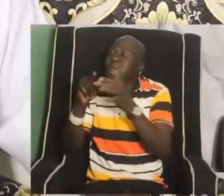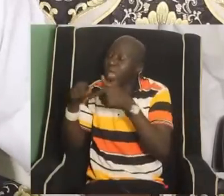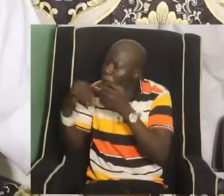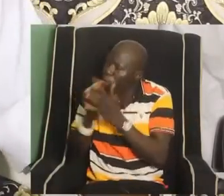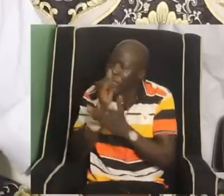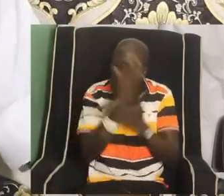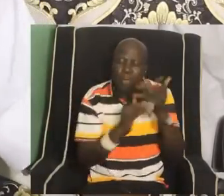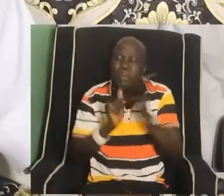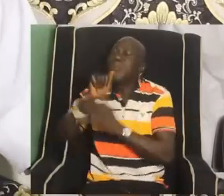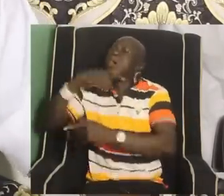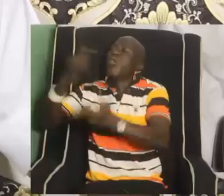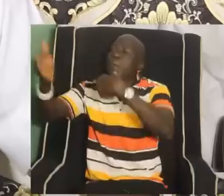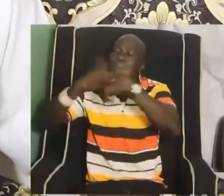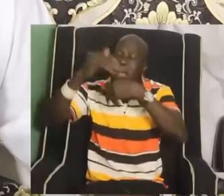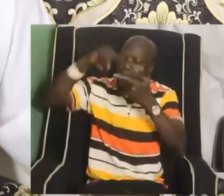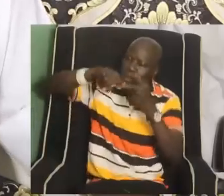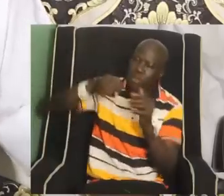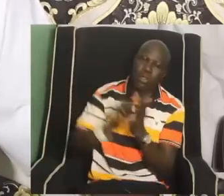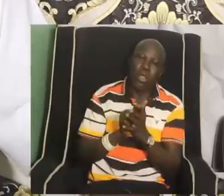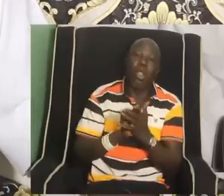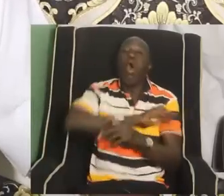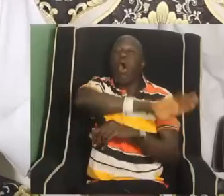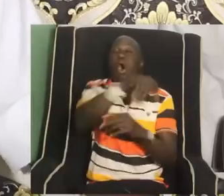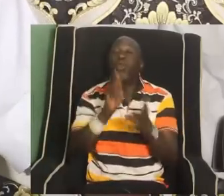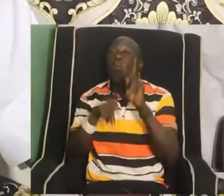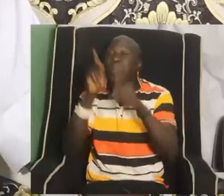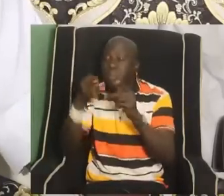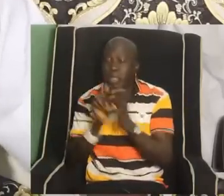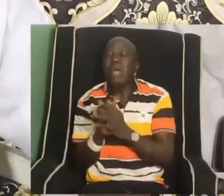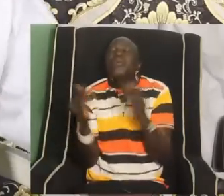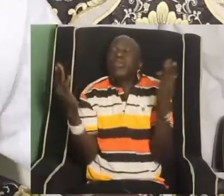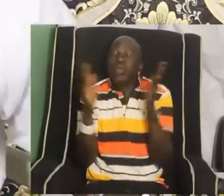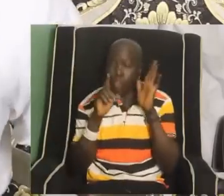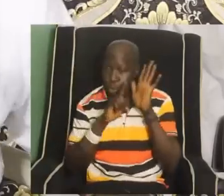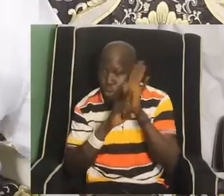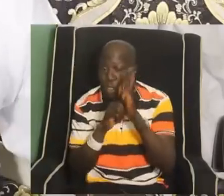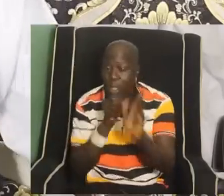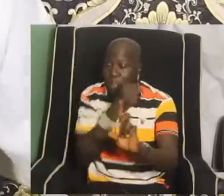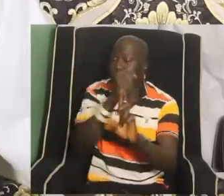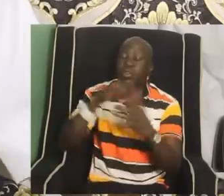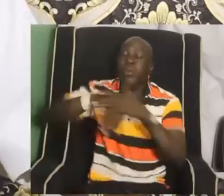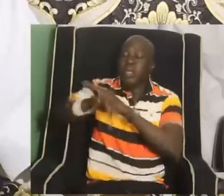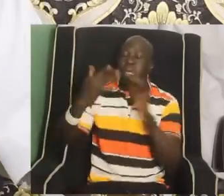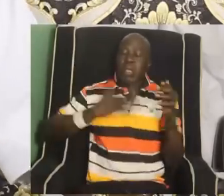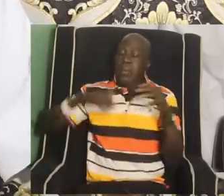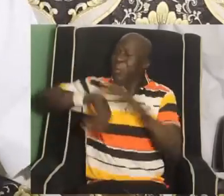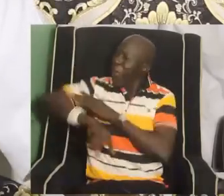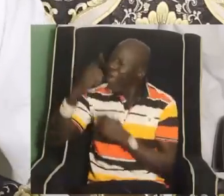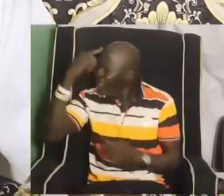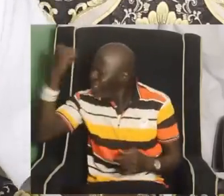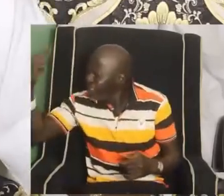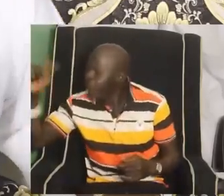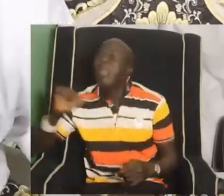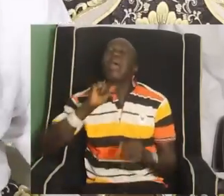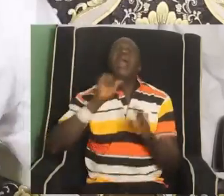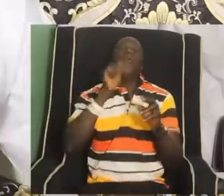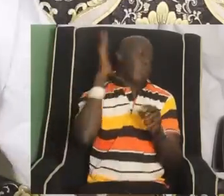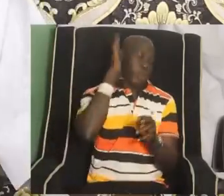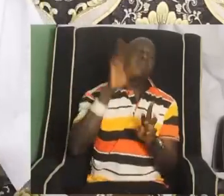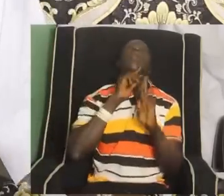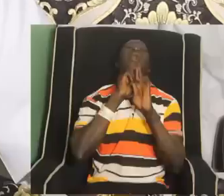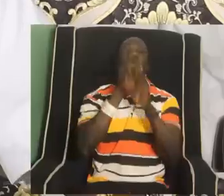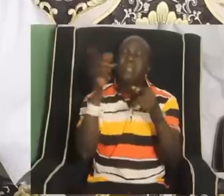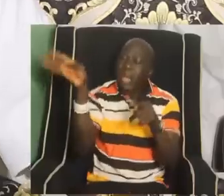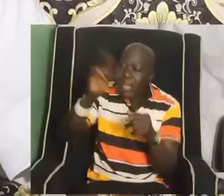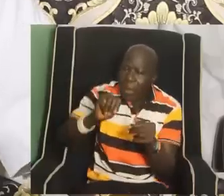gbà mí rán. If I go sometimes. Àwọn ará bí a tún yọ sí mi ojú àlá. Show themselves to me in this way. Èmi ò ní dá wọn lóhùn. I will not mind